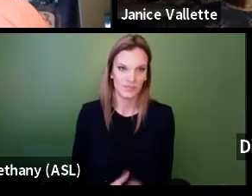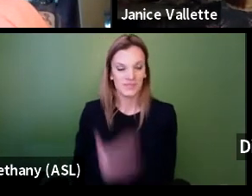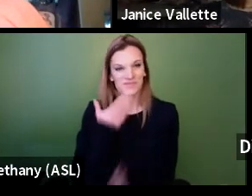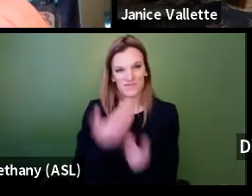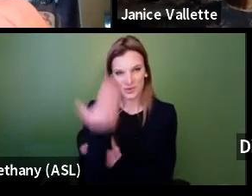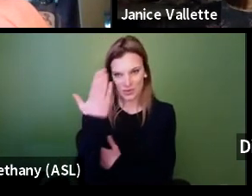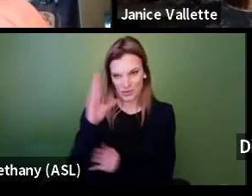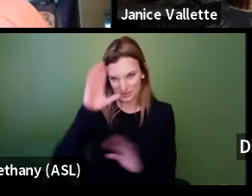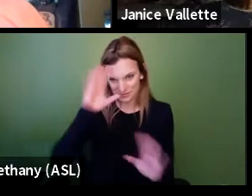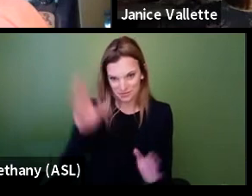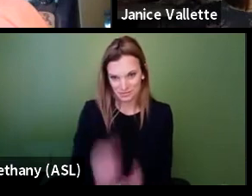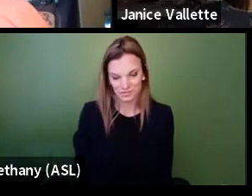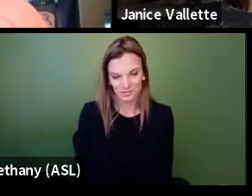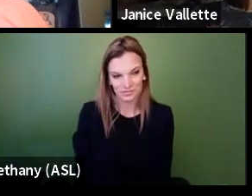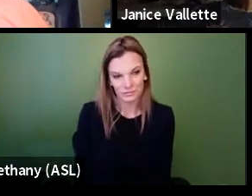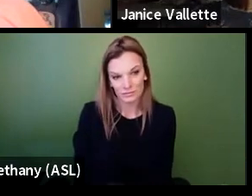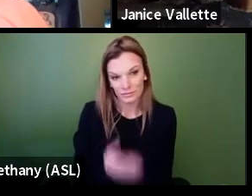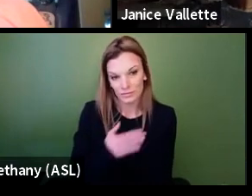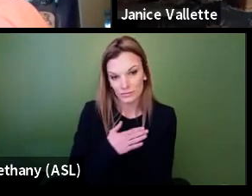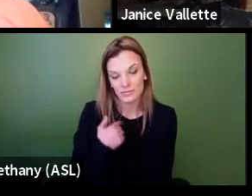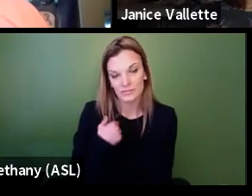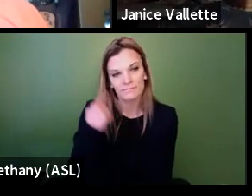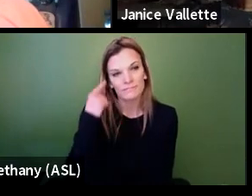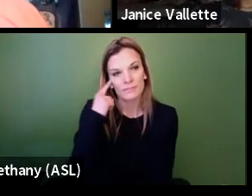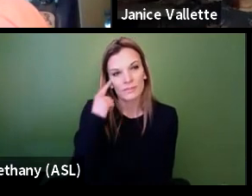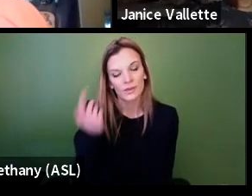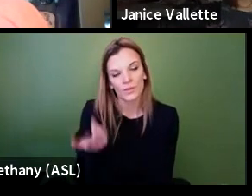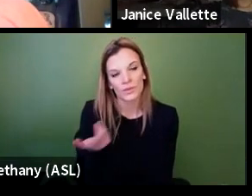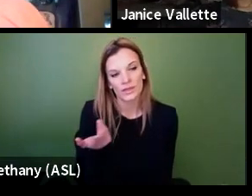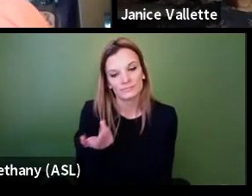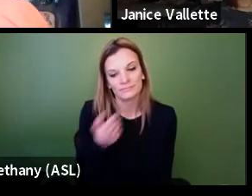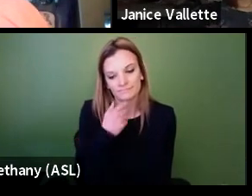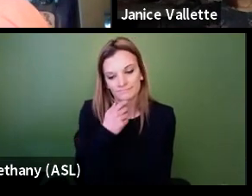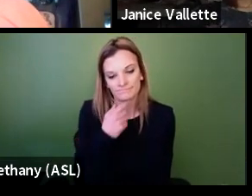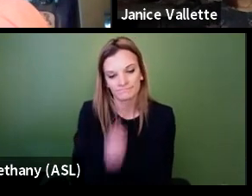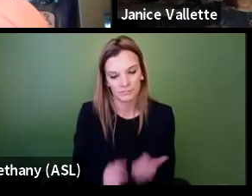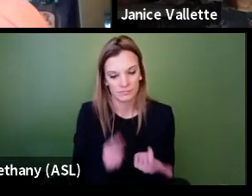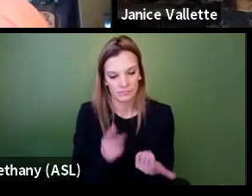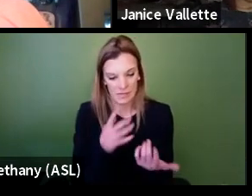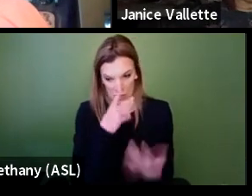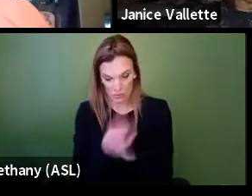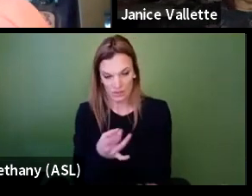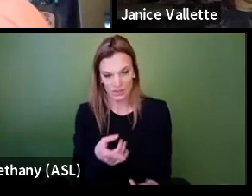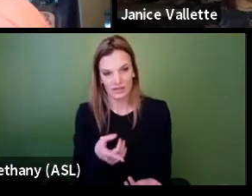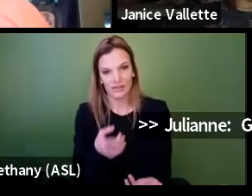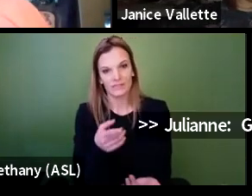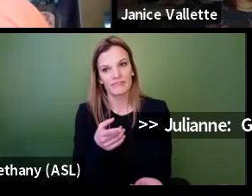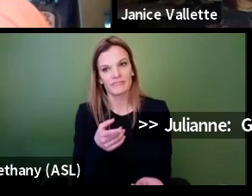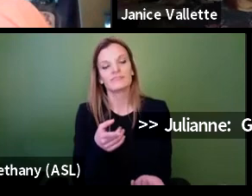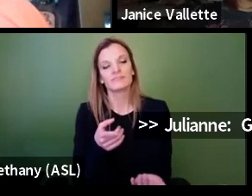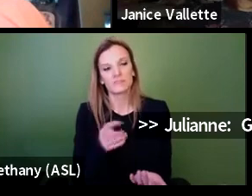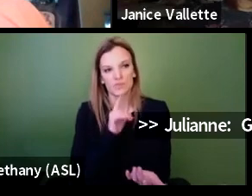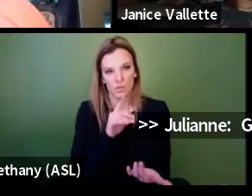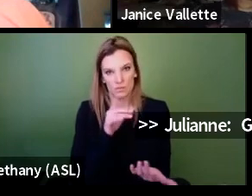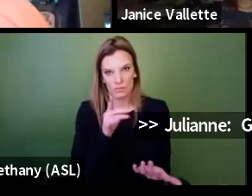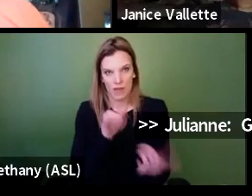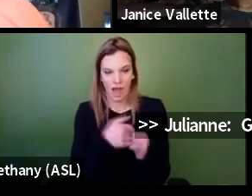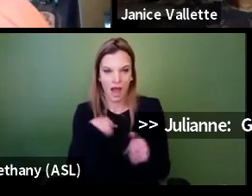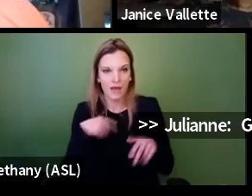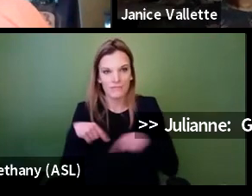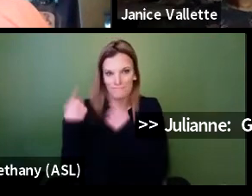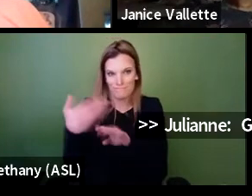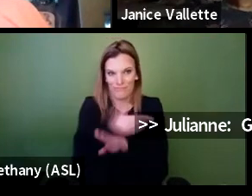to everyone. I think my most interesting is watching the process unfold even before I was hired and tracking it and